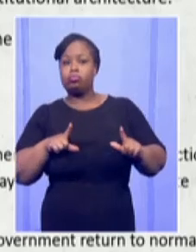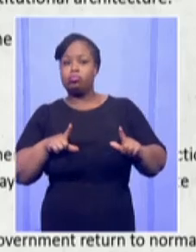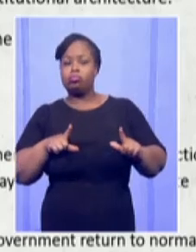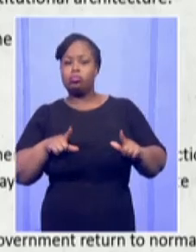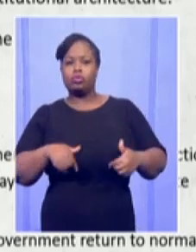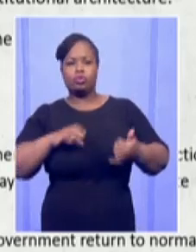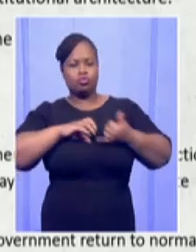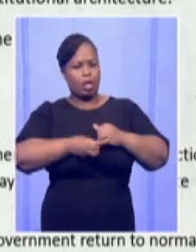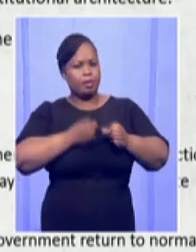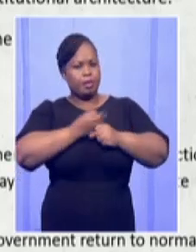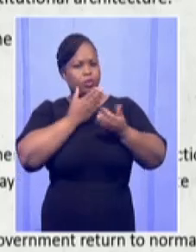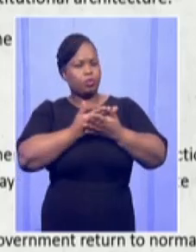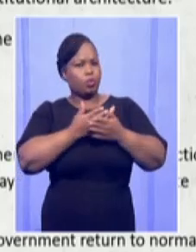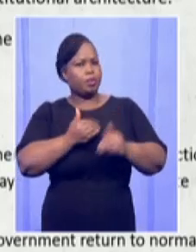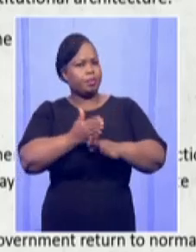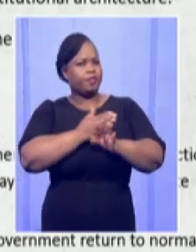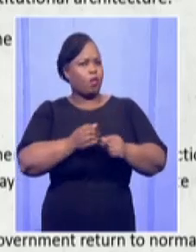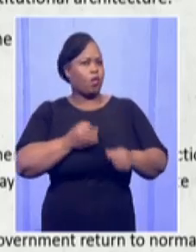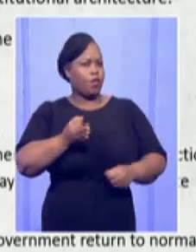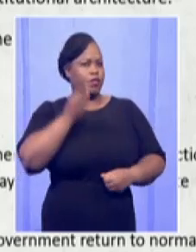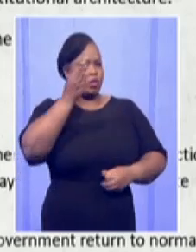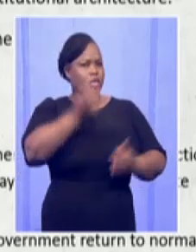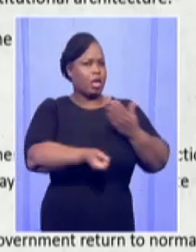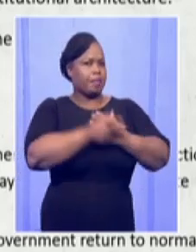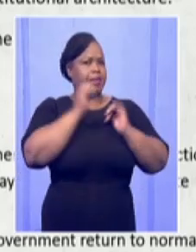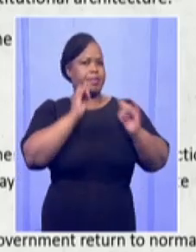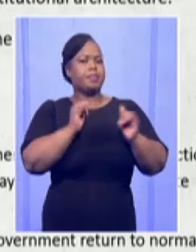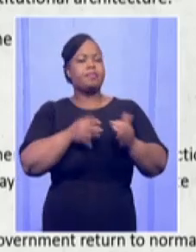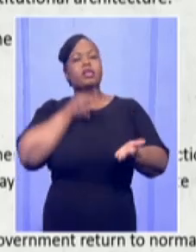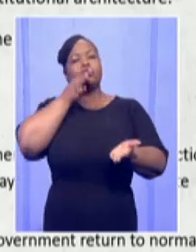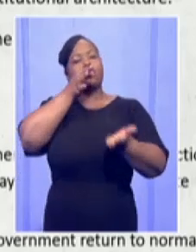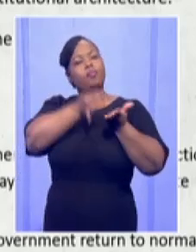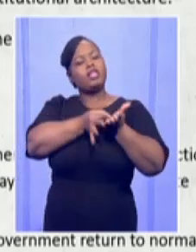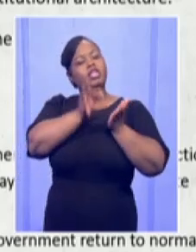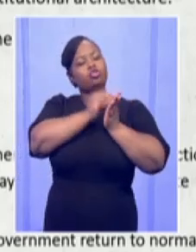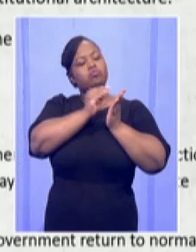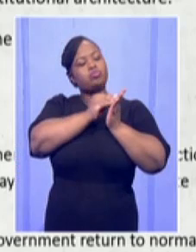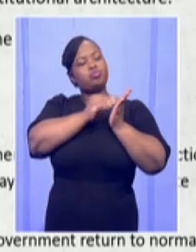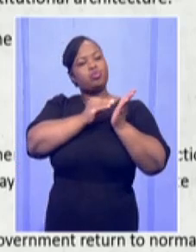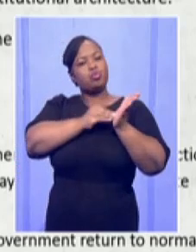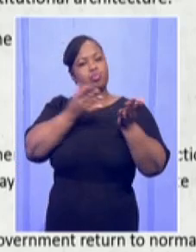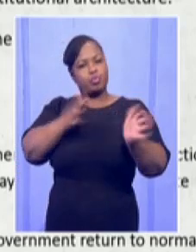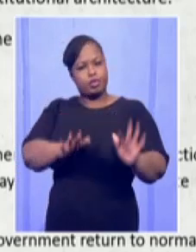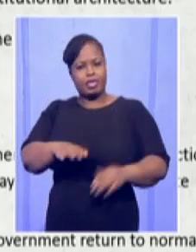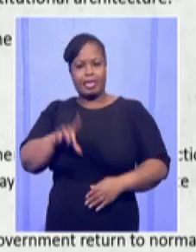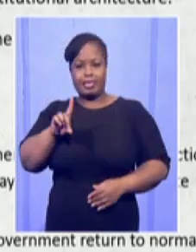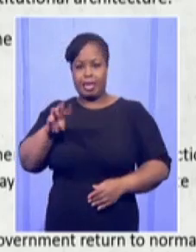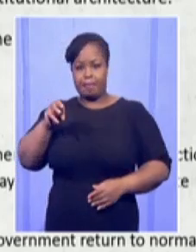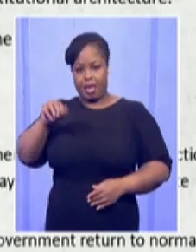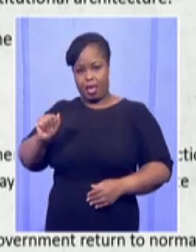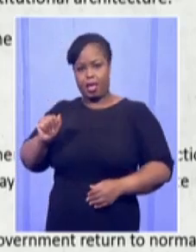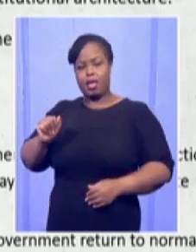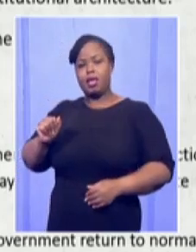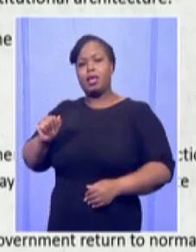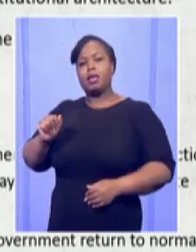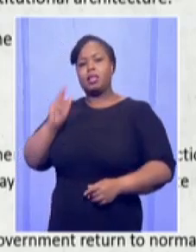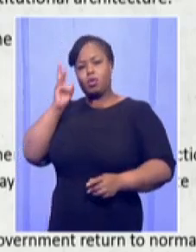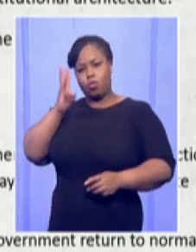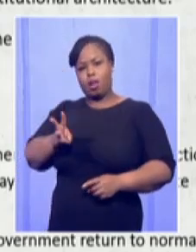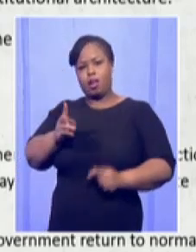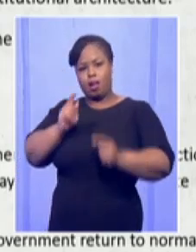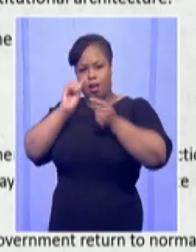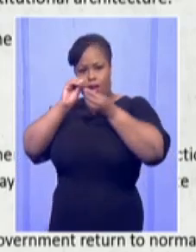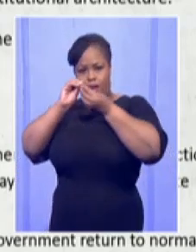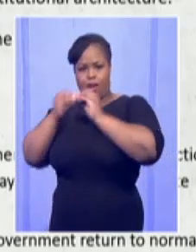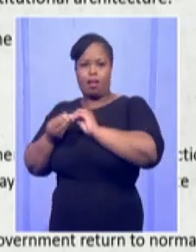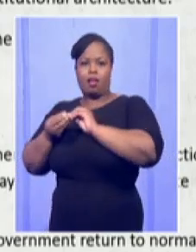sustain going forward. So there are recommendations to amend the DMA, taking lessons from